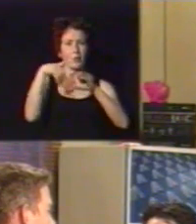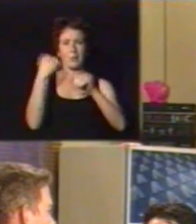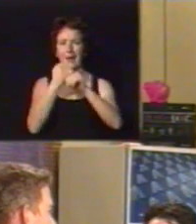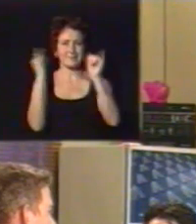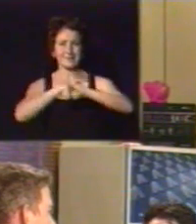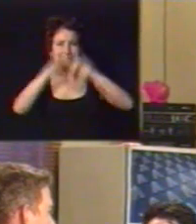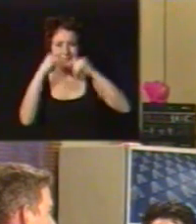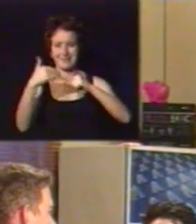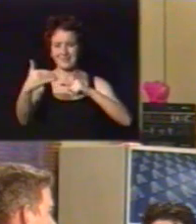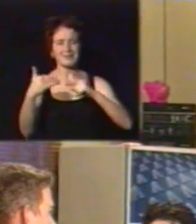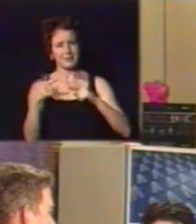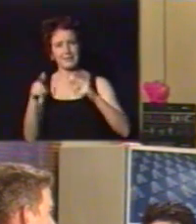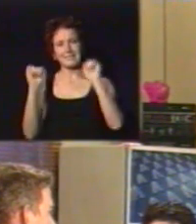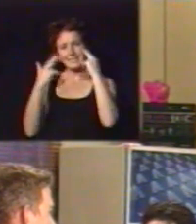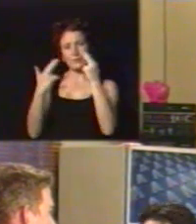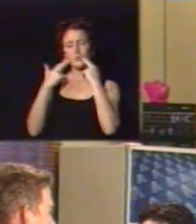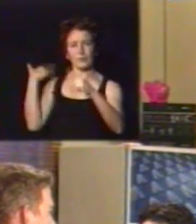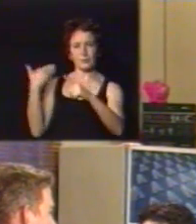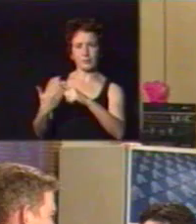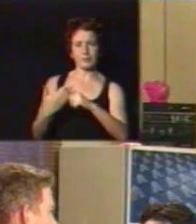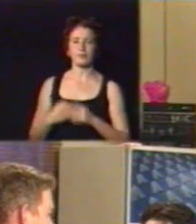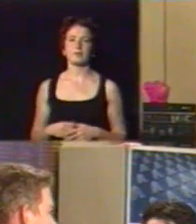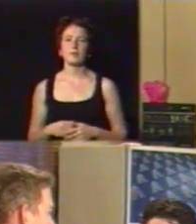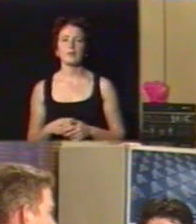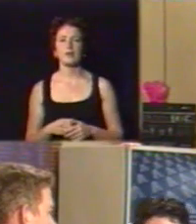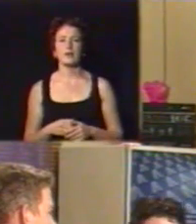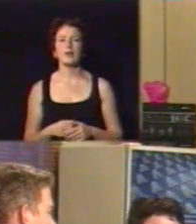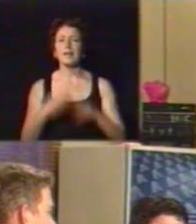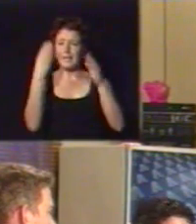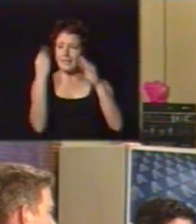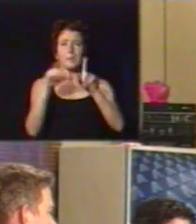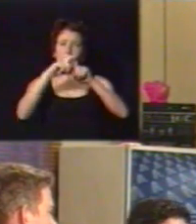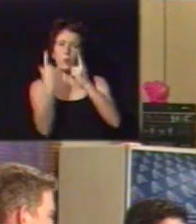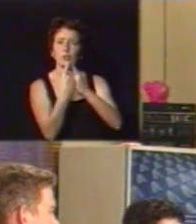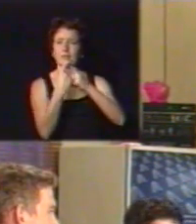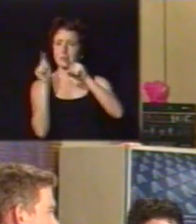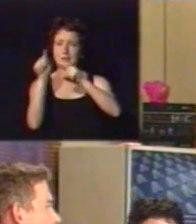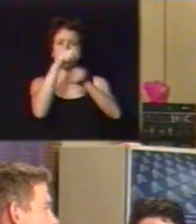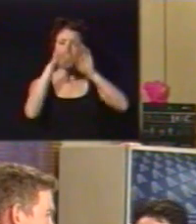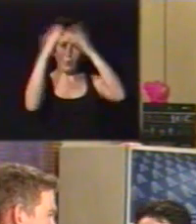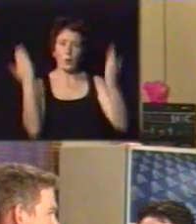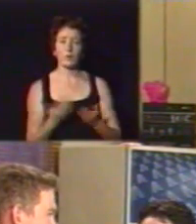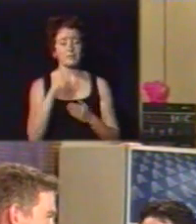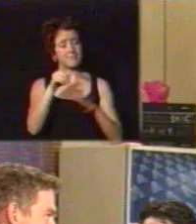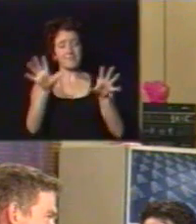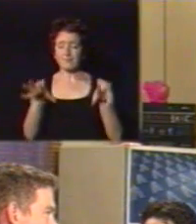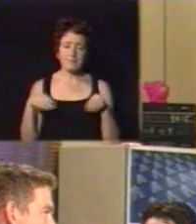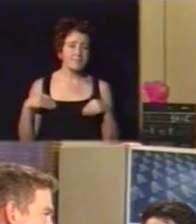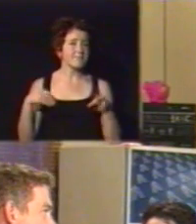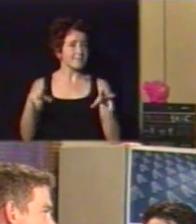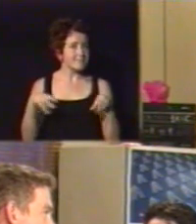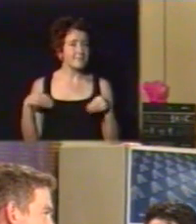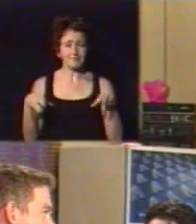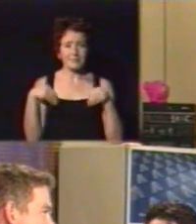they're, you know, just everyone's just so accepting of people who change gender, you know. Well, the Indian